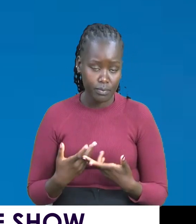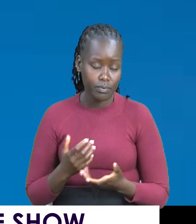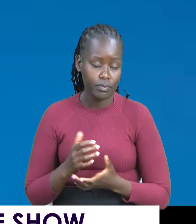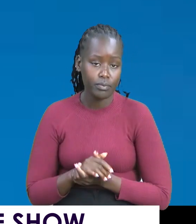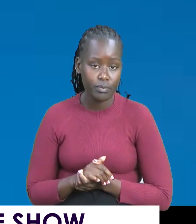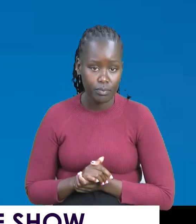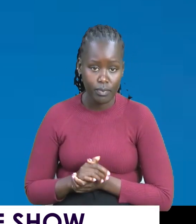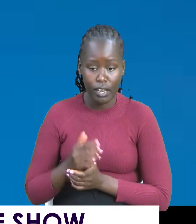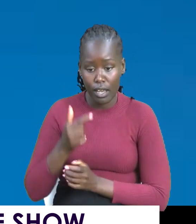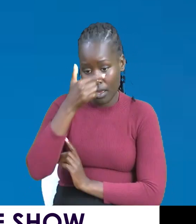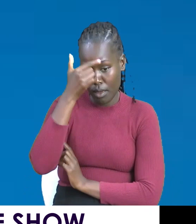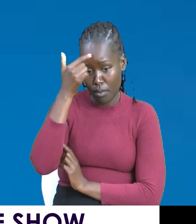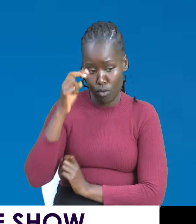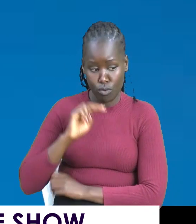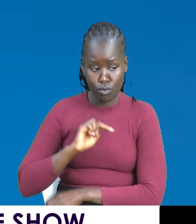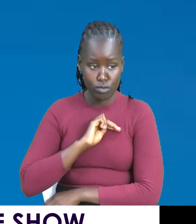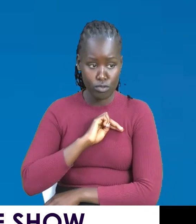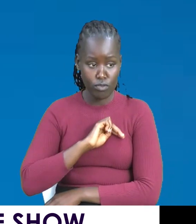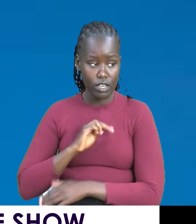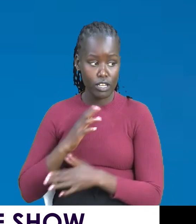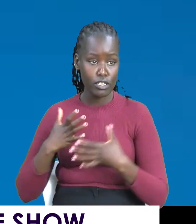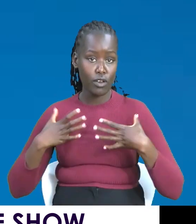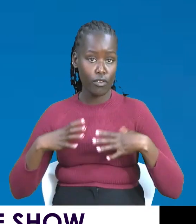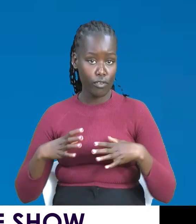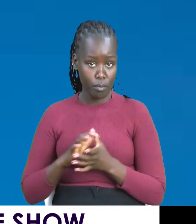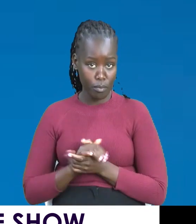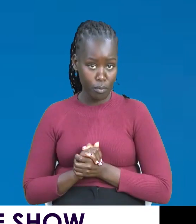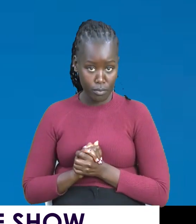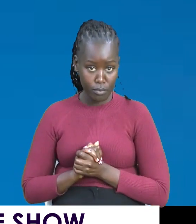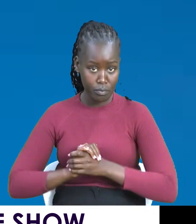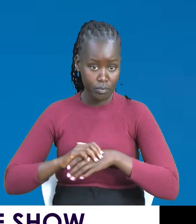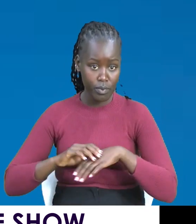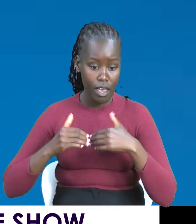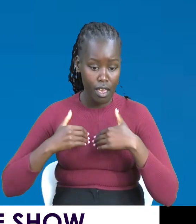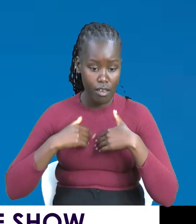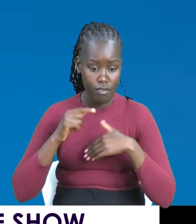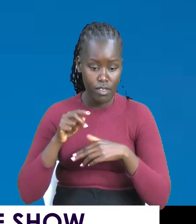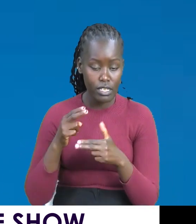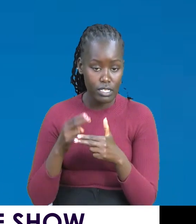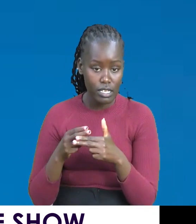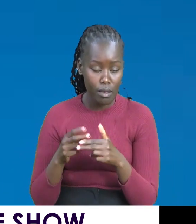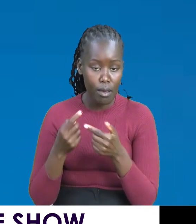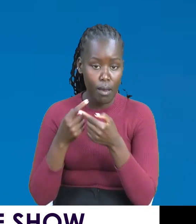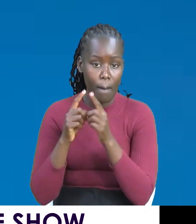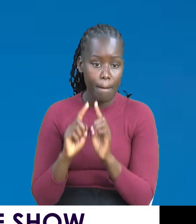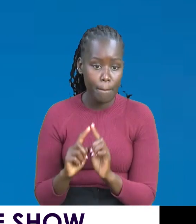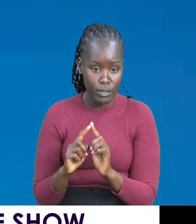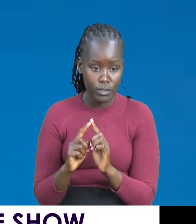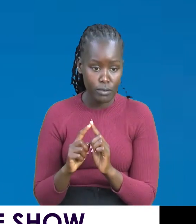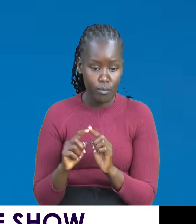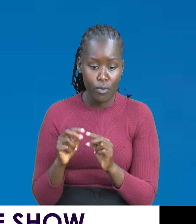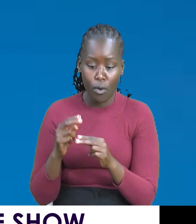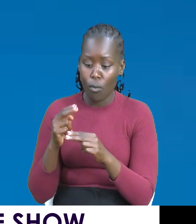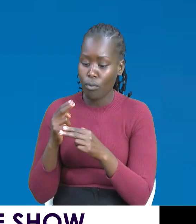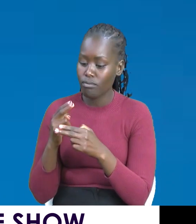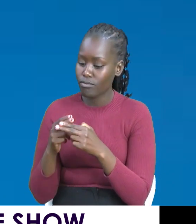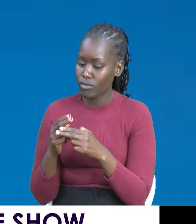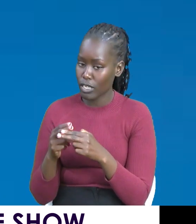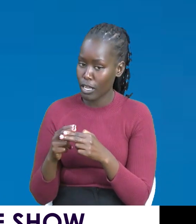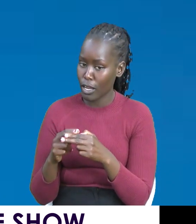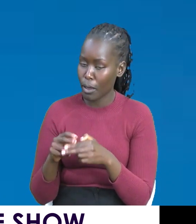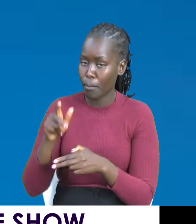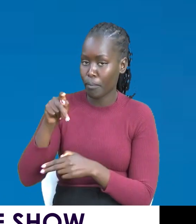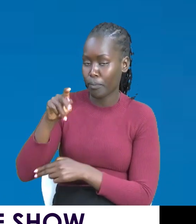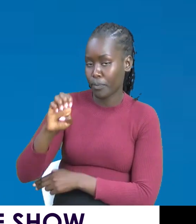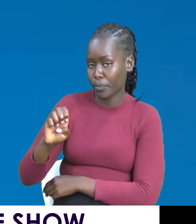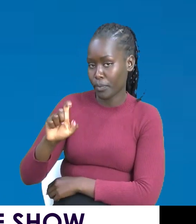Teresa because of the nature of the people that bore this name. But then we call our pets all manner of